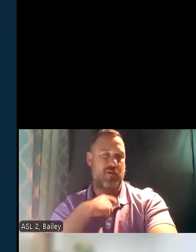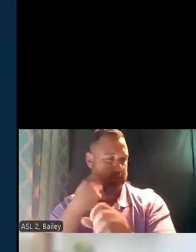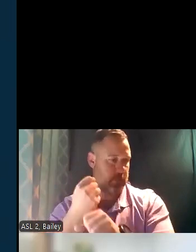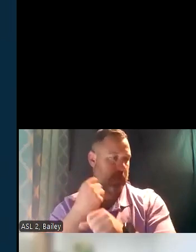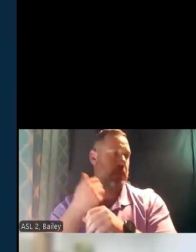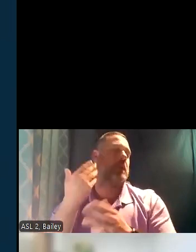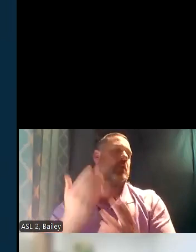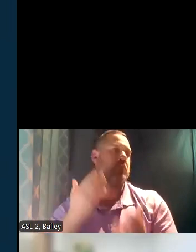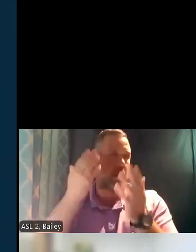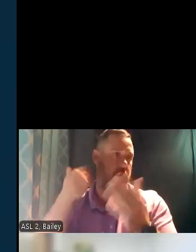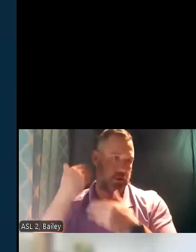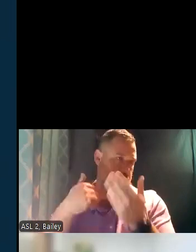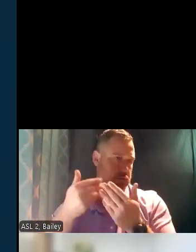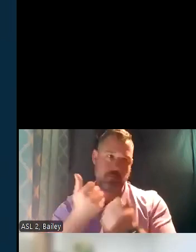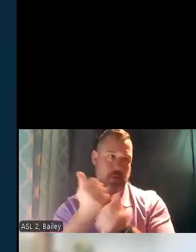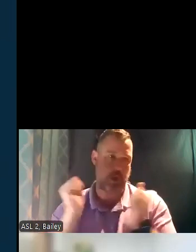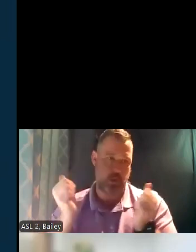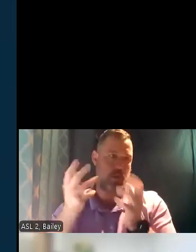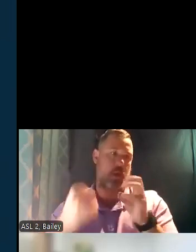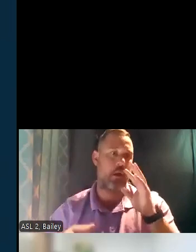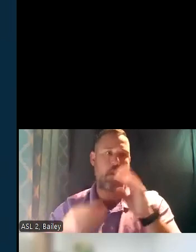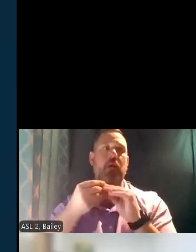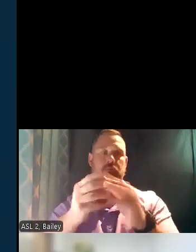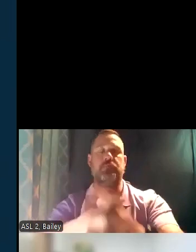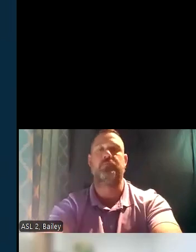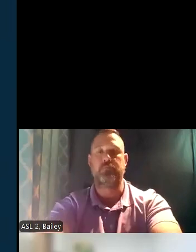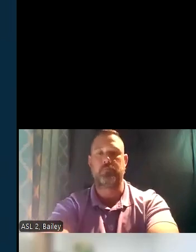the way, but does anyone would like to add anything